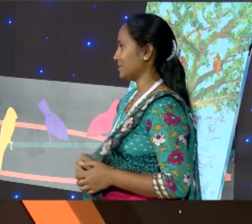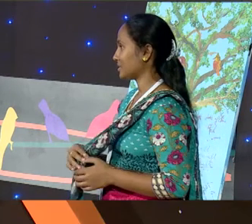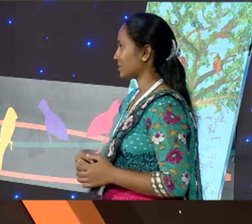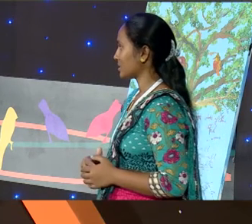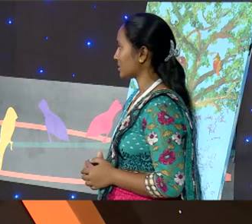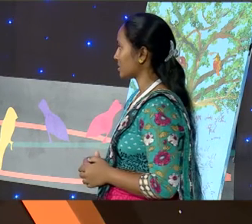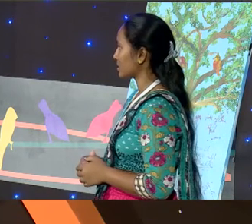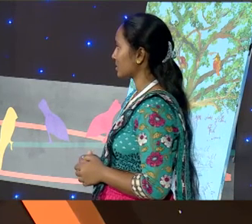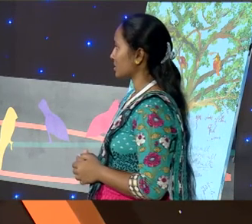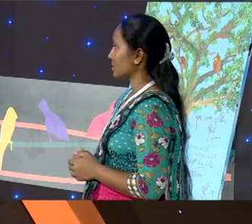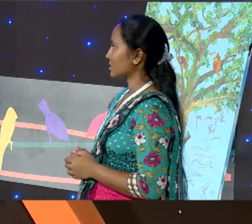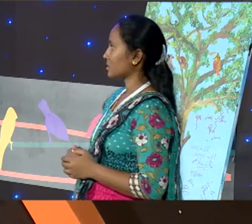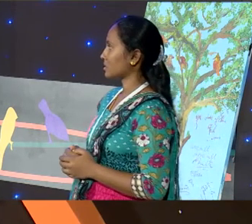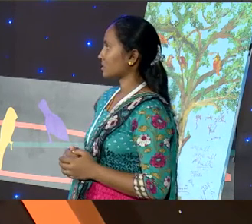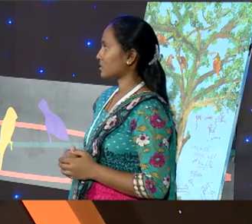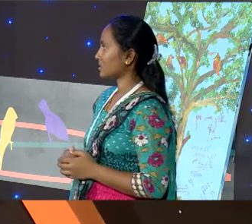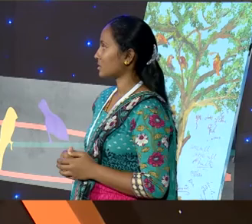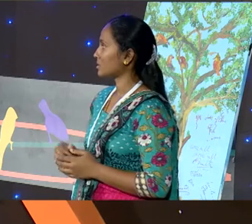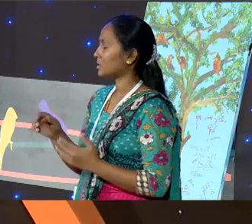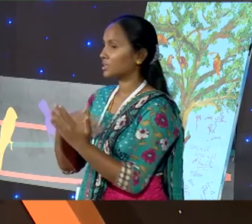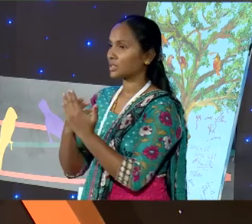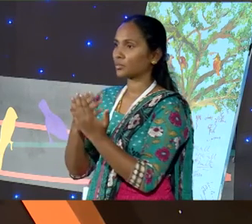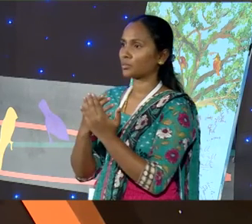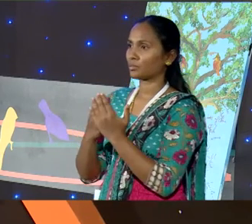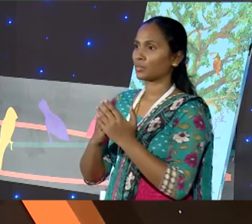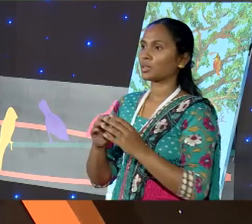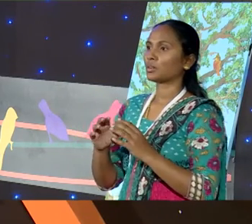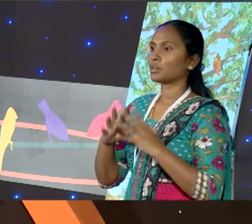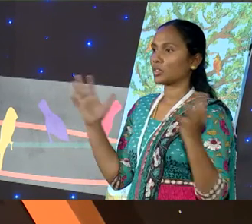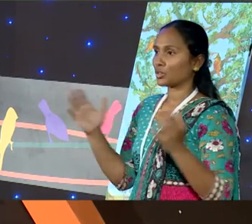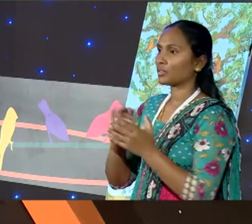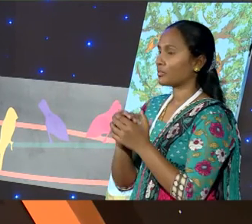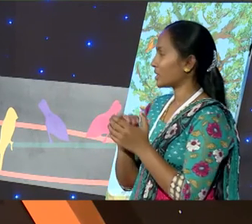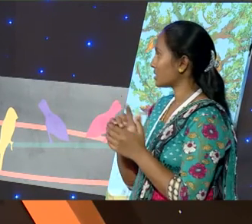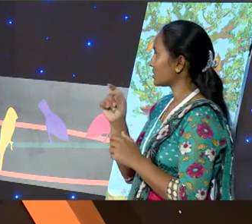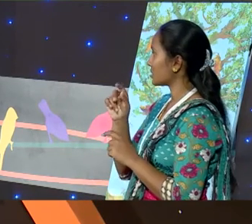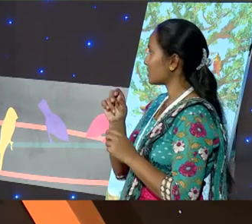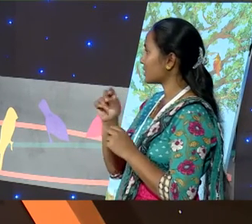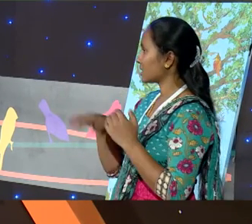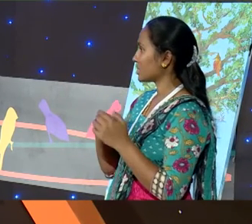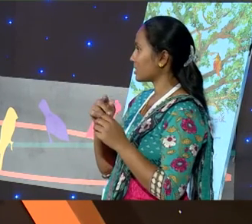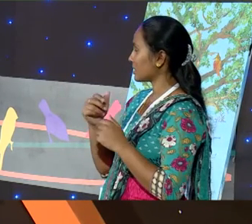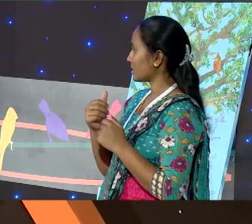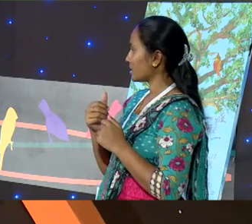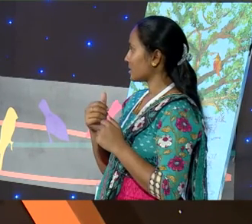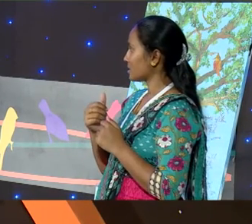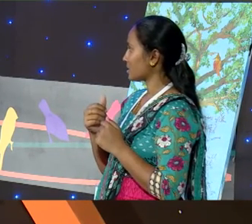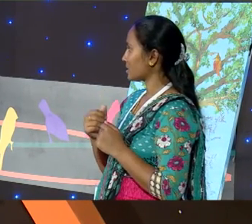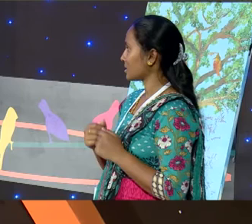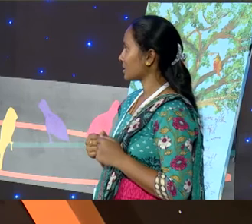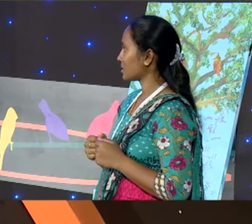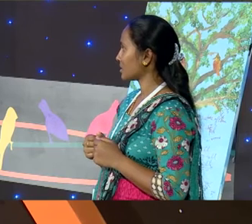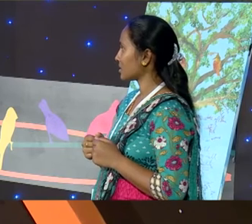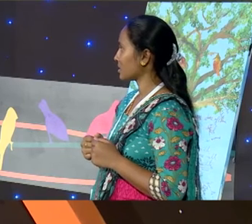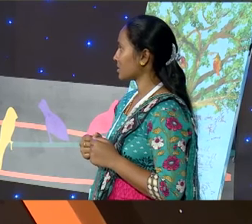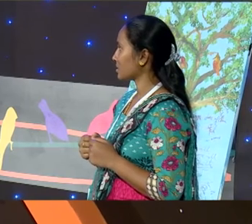St. Stephen's was a great phase in my life. I made a lot of friends, and luckily I've made friends everywhere I've gone after that. At St. Stephen's, I also